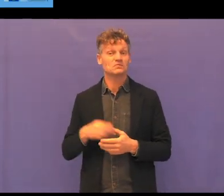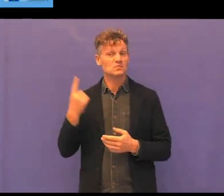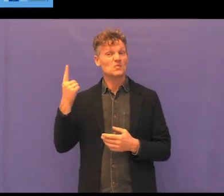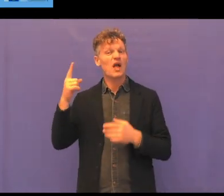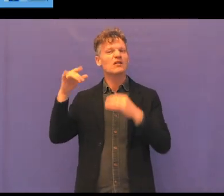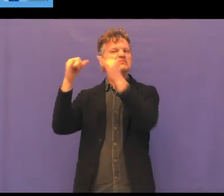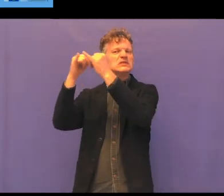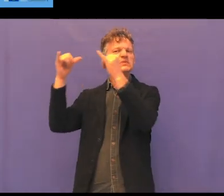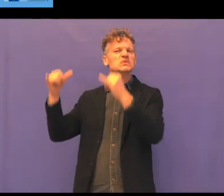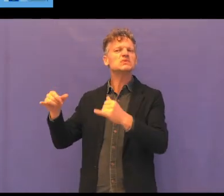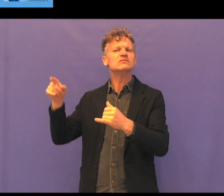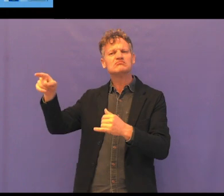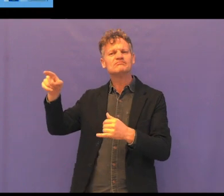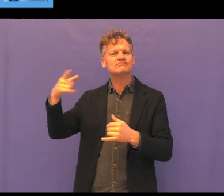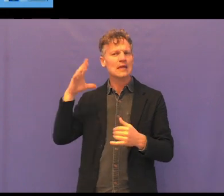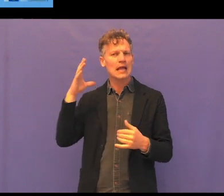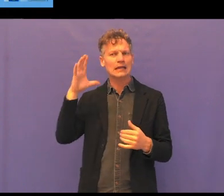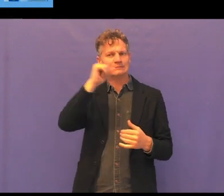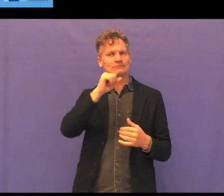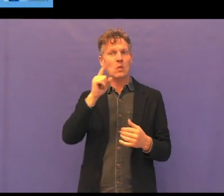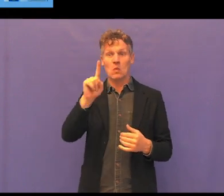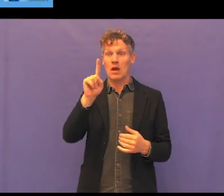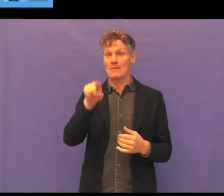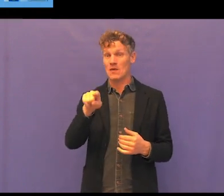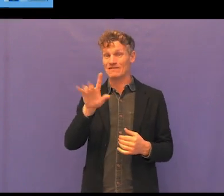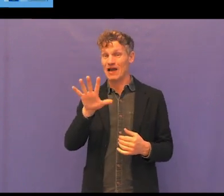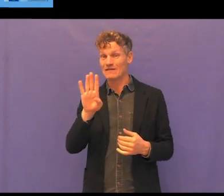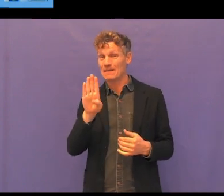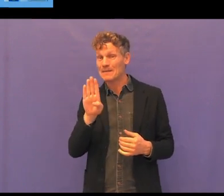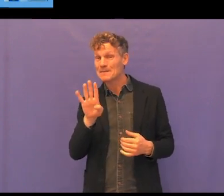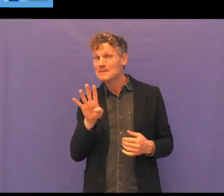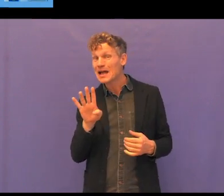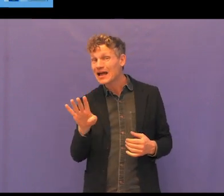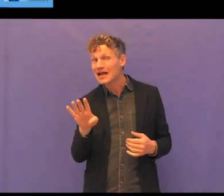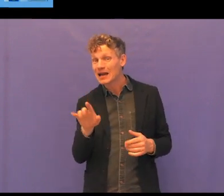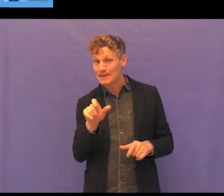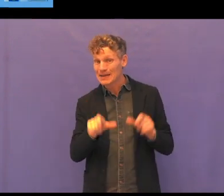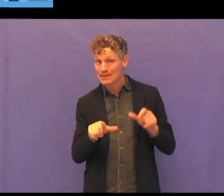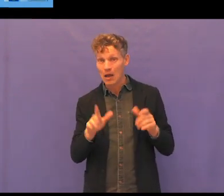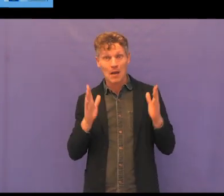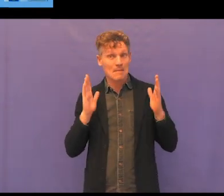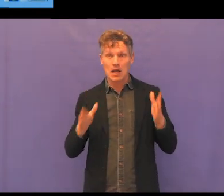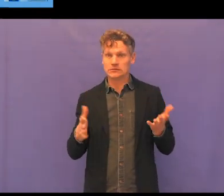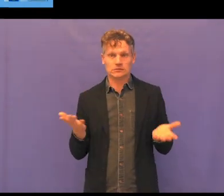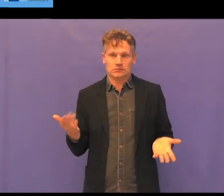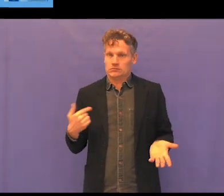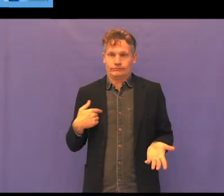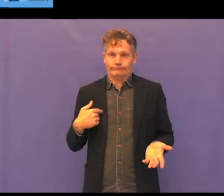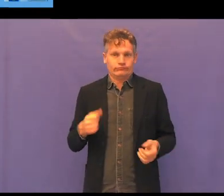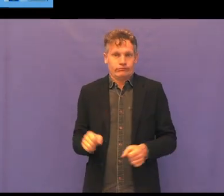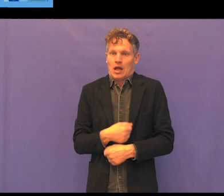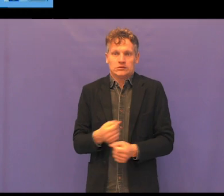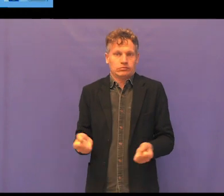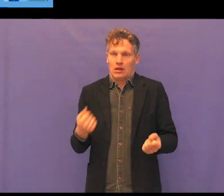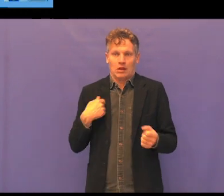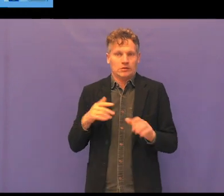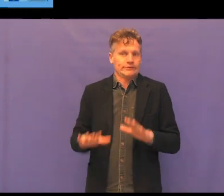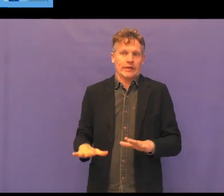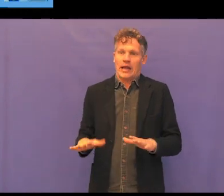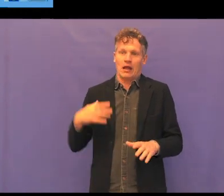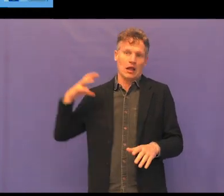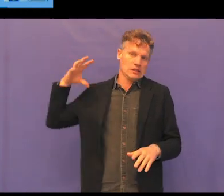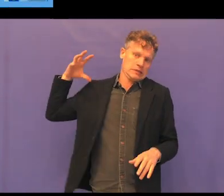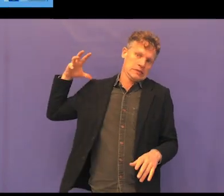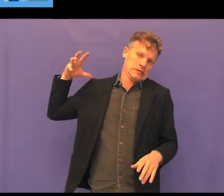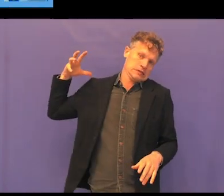move because they will desperately need to move to cooler, higher areas of